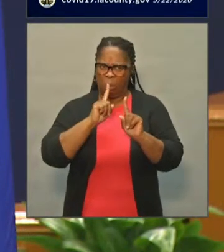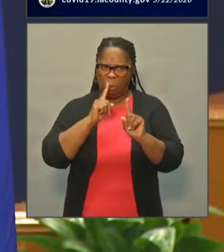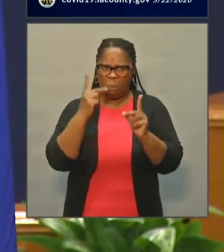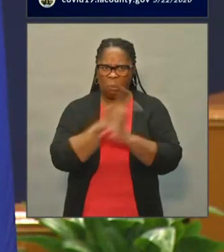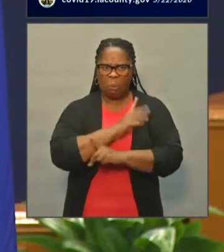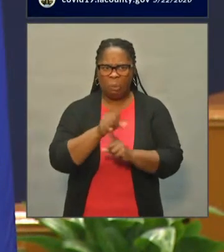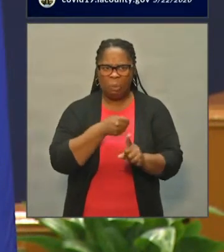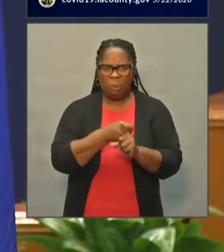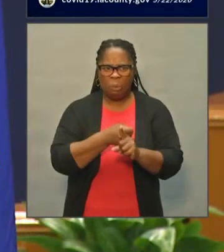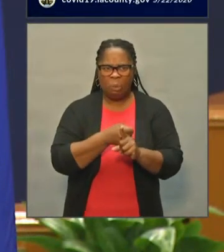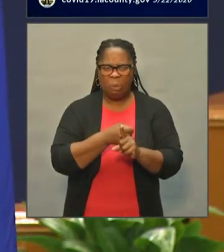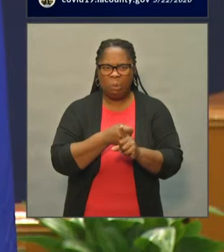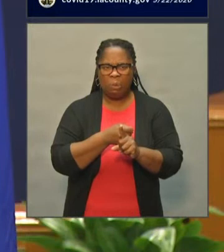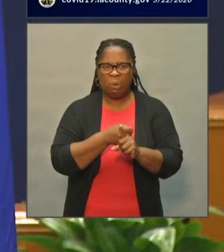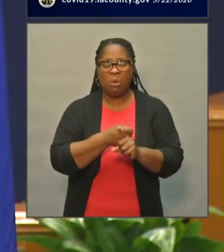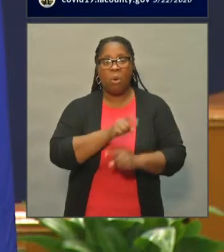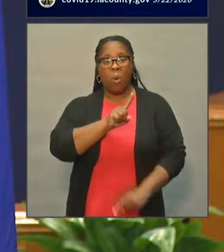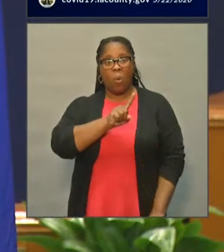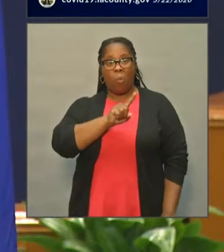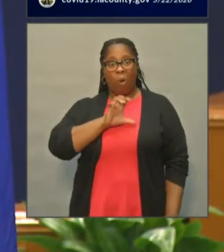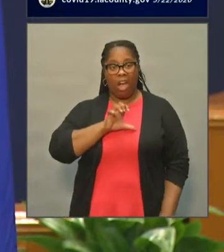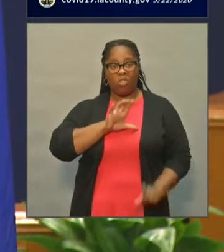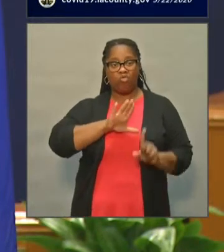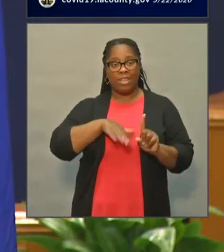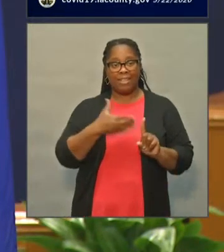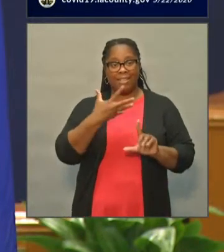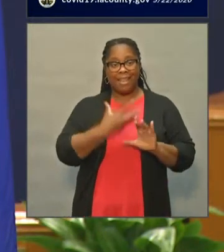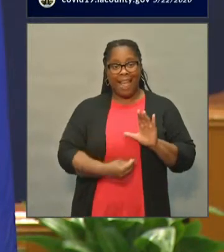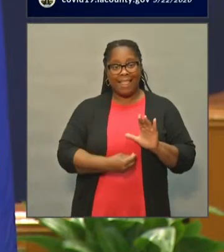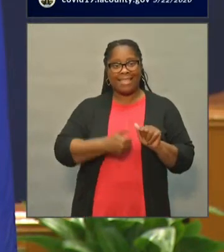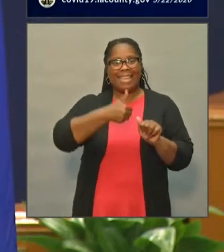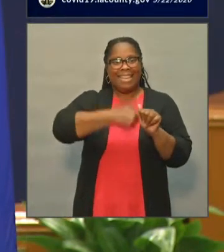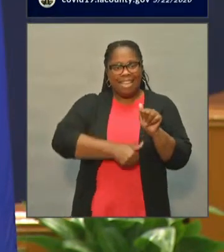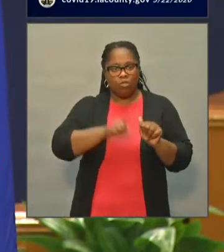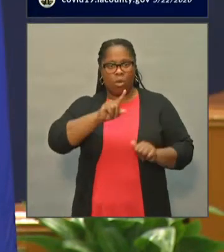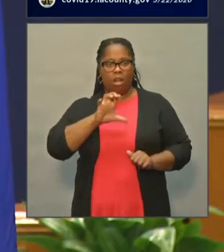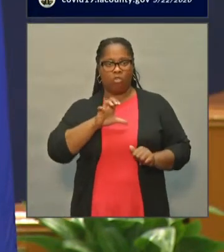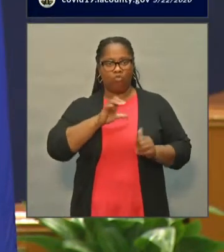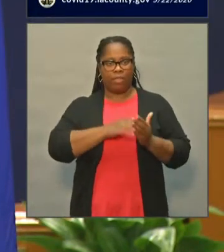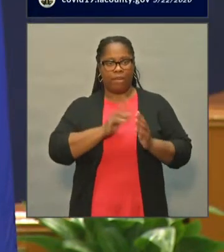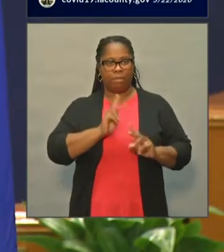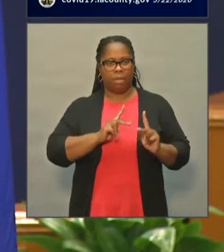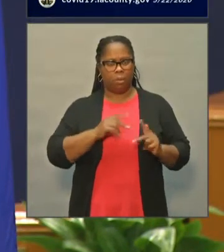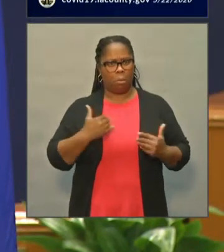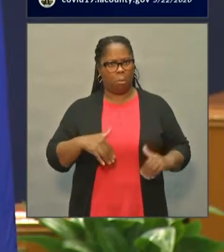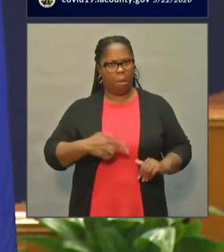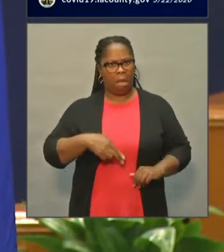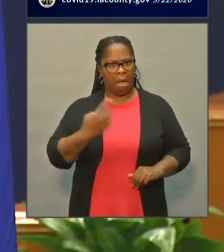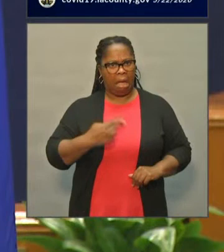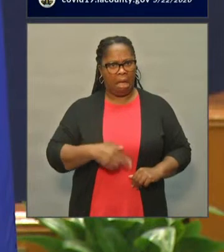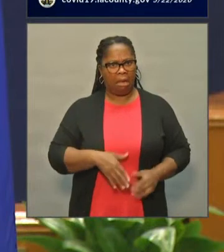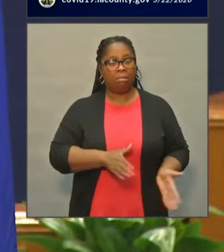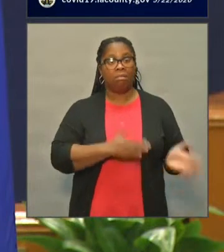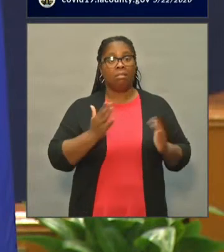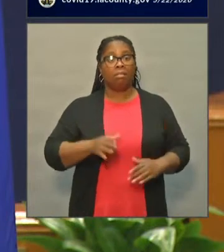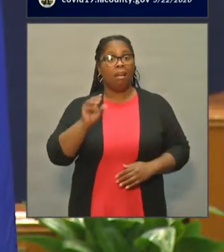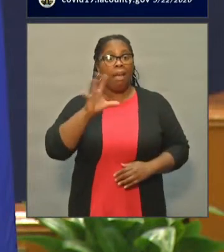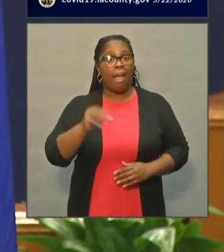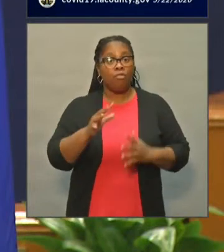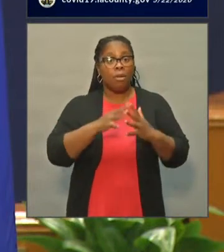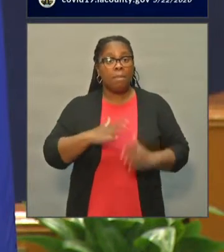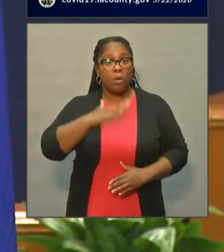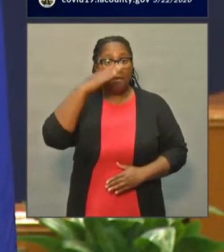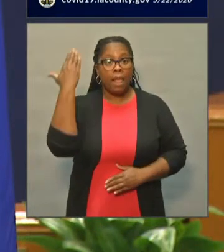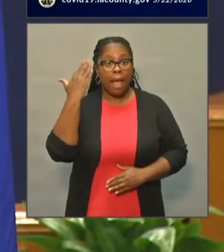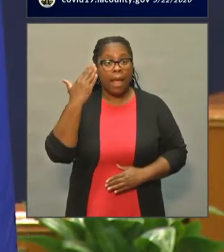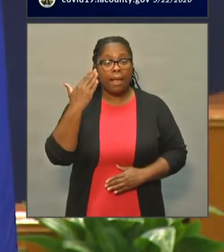per 100 deaths per 100,000 people. And for African Americans, the death rate is 26